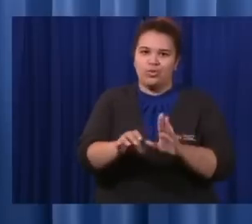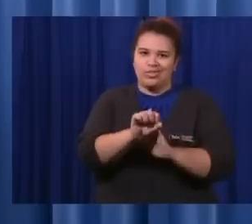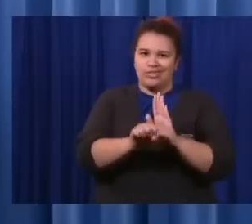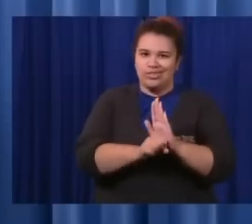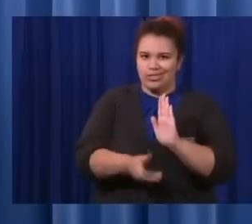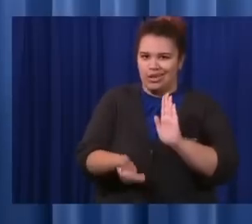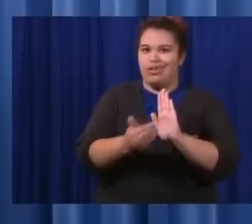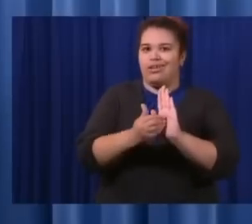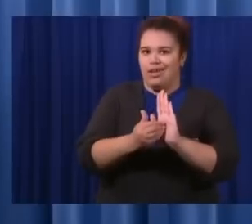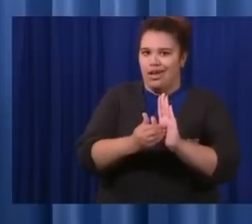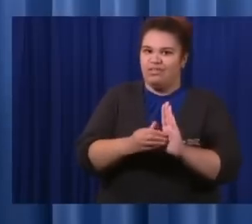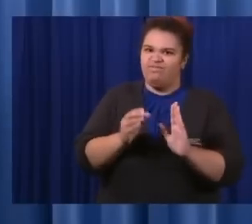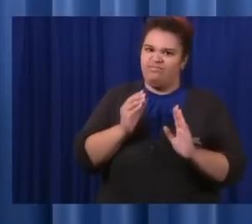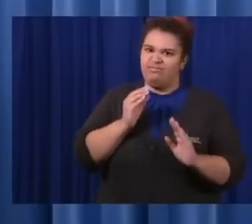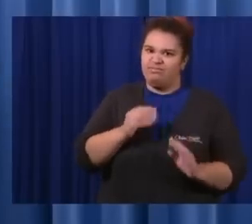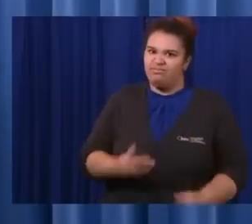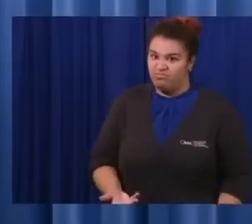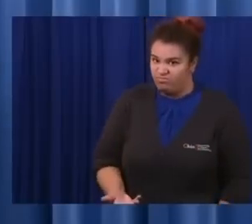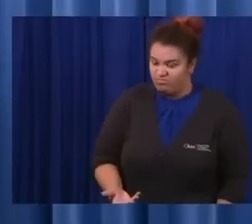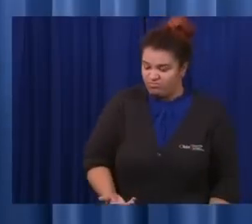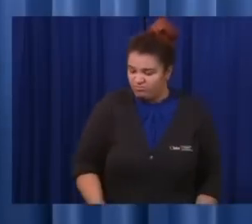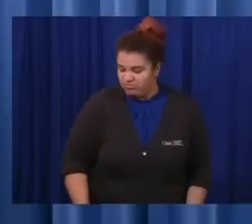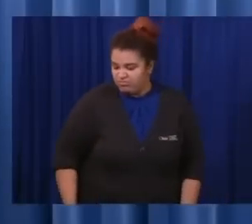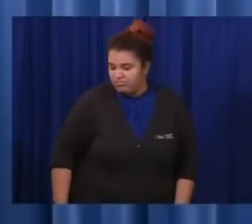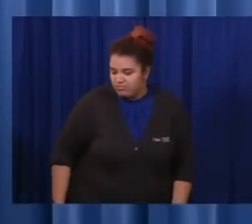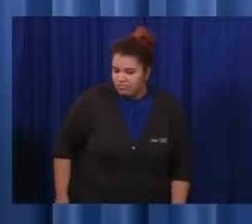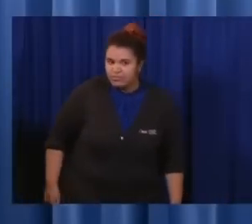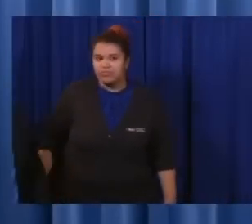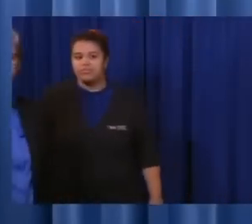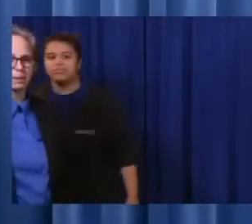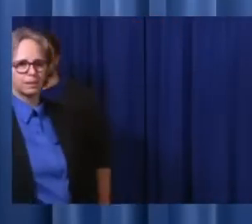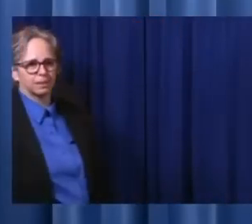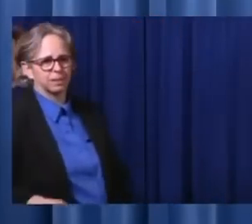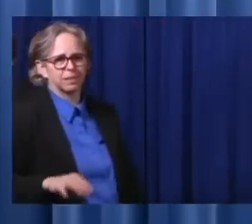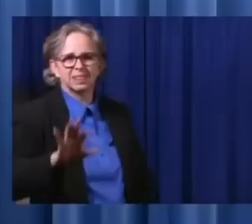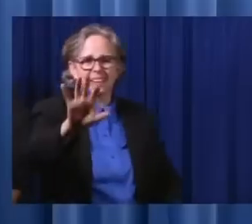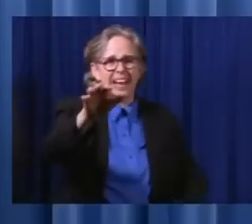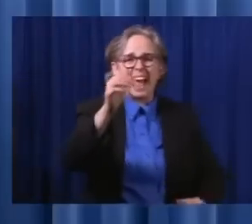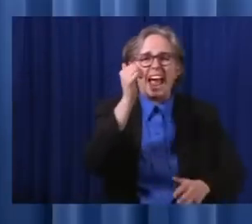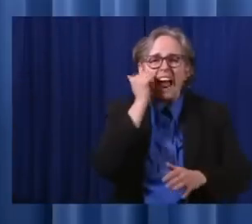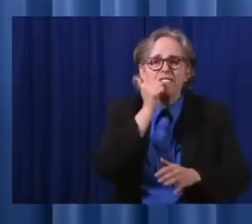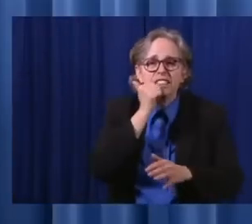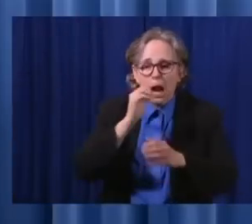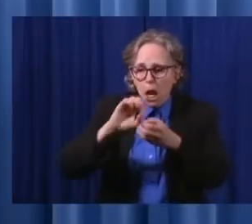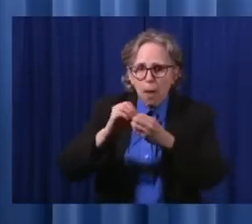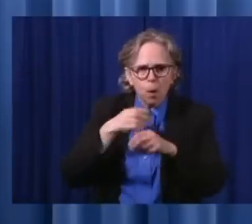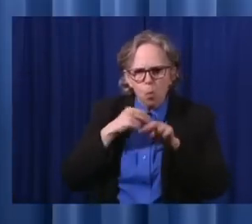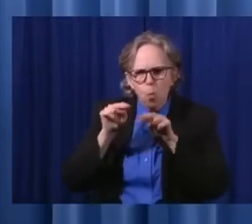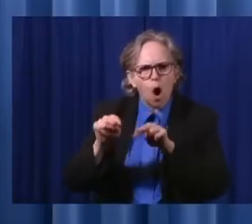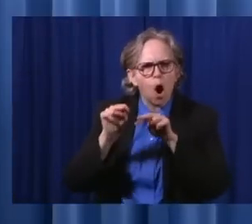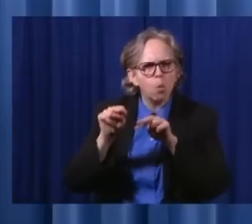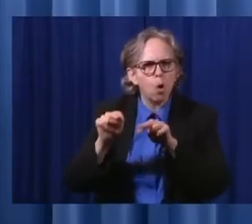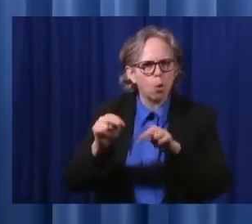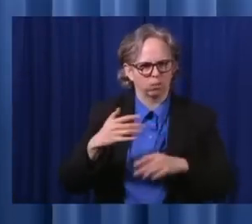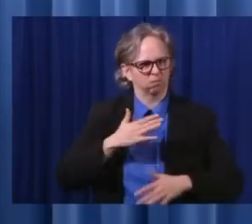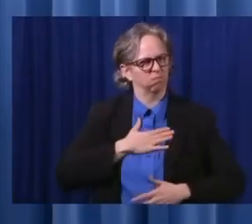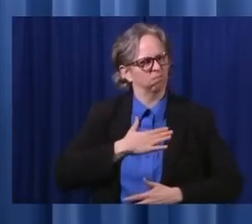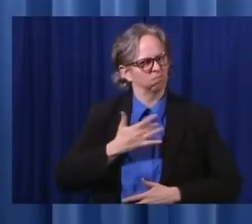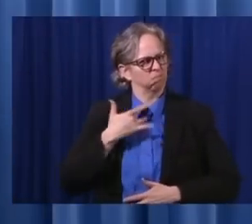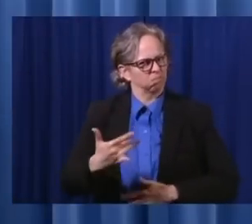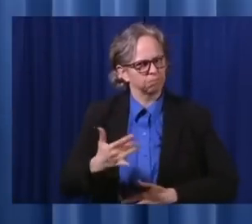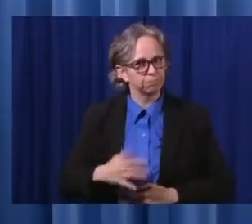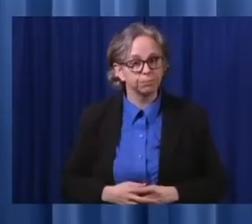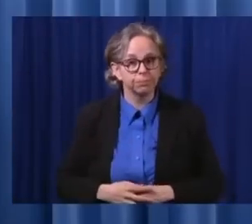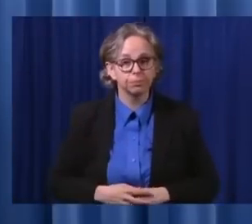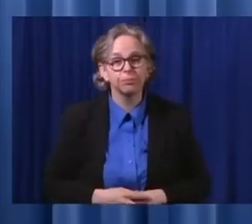Well, we're watching numbers every single day. I got, specifically in